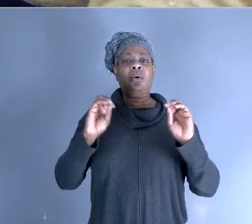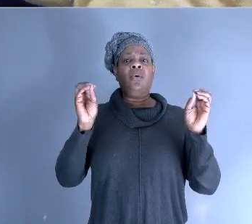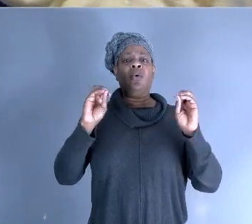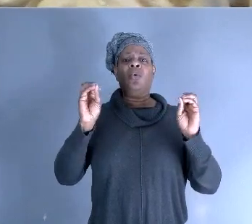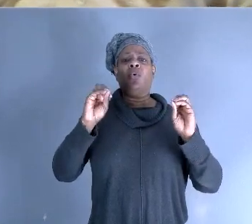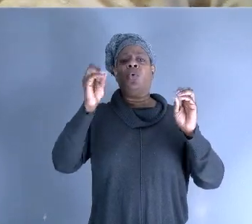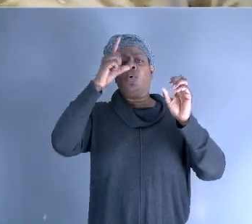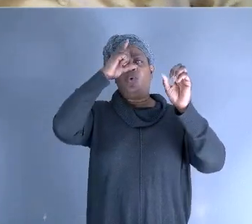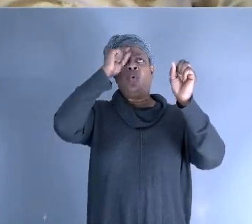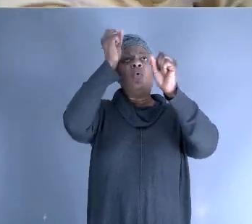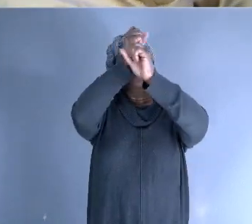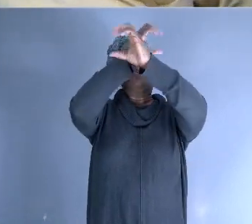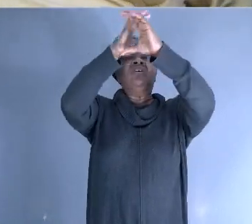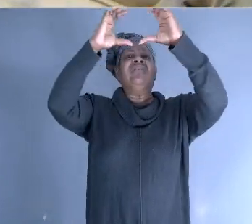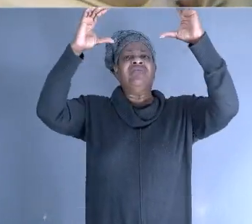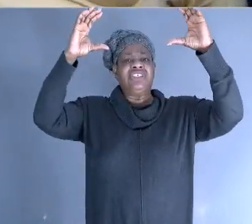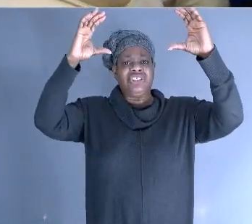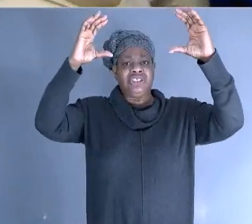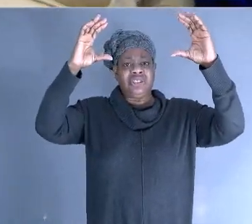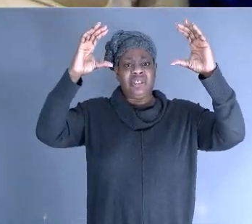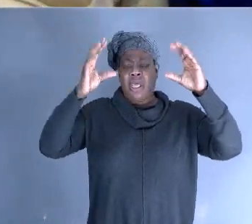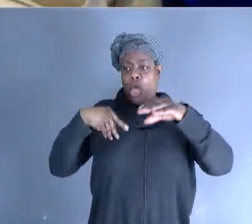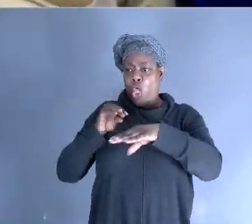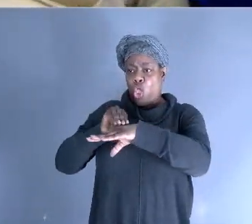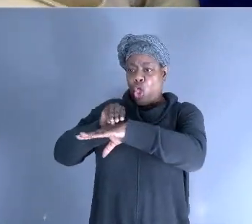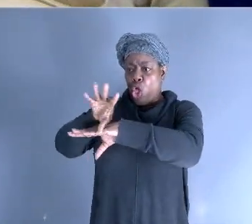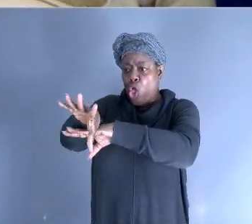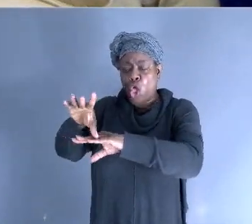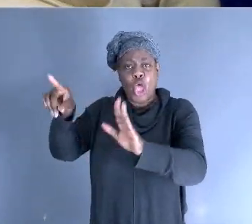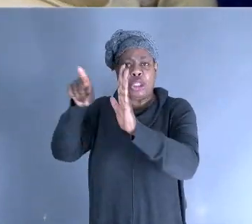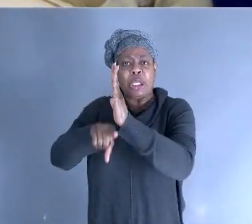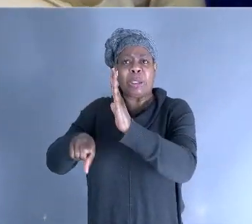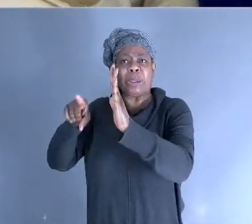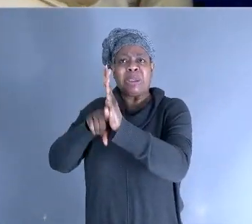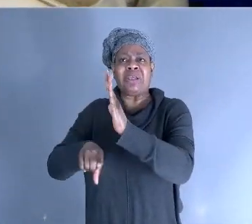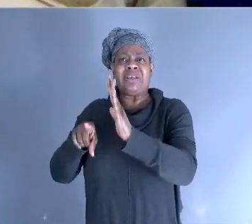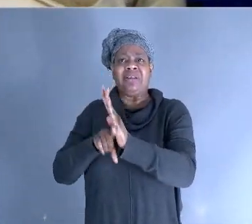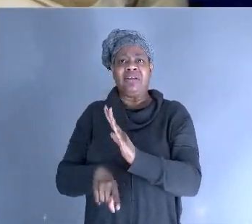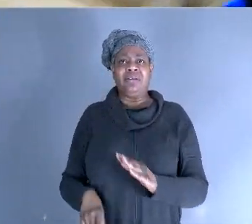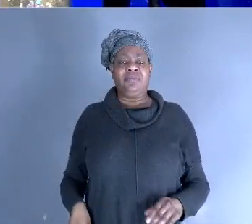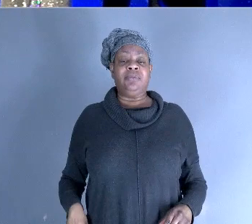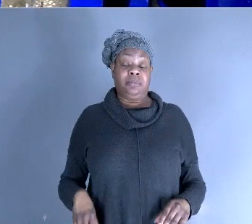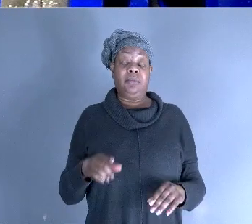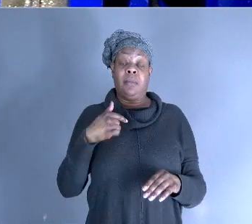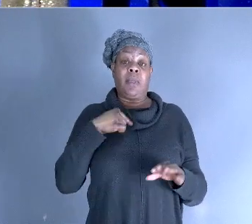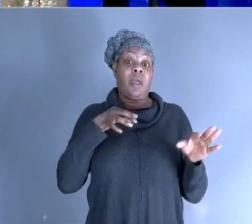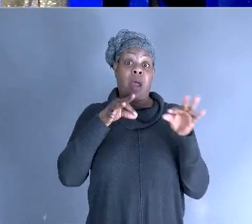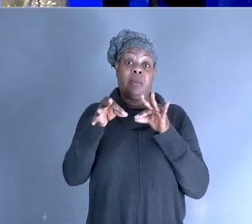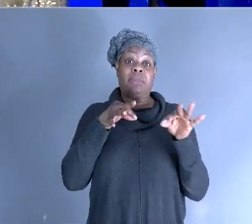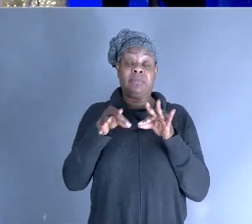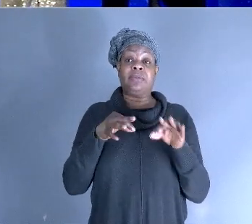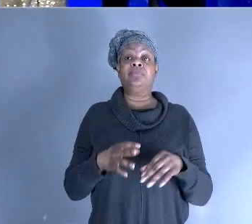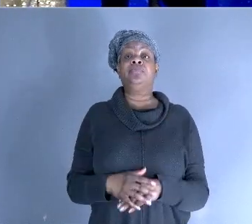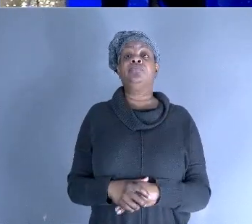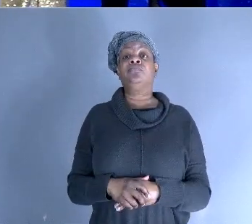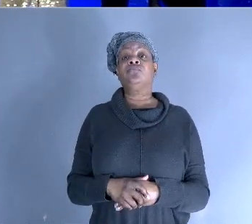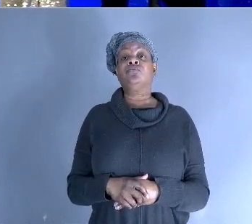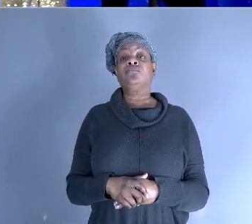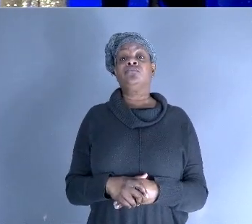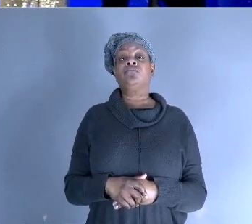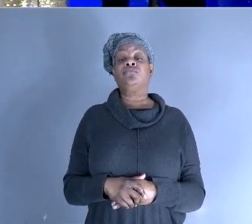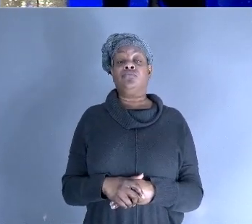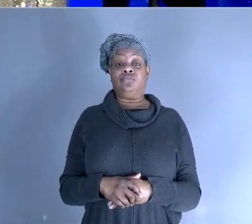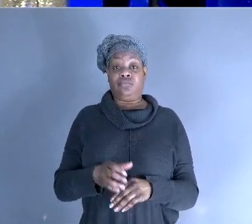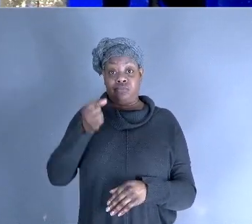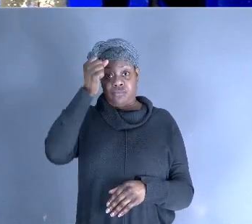affecting your life right now. What do you mean, Pastor? Well, let me prove it to you. About 30